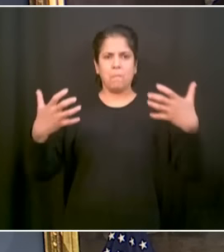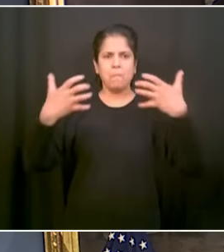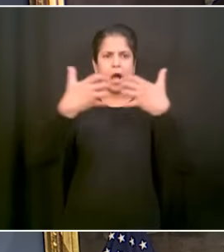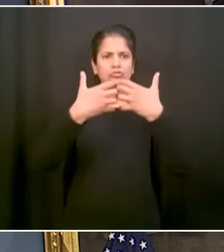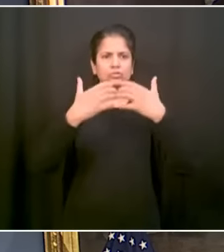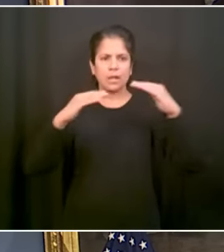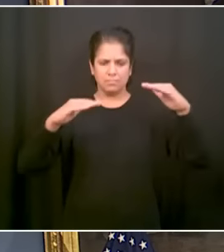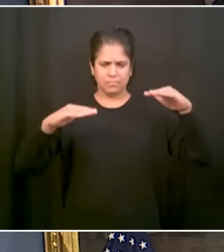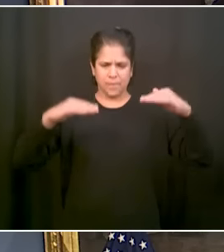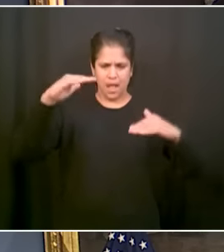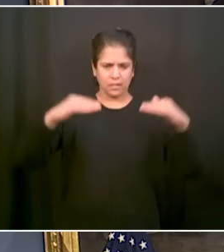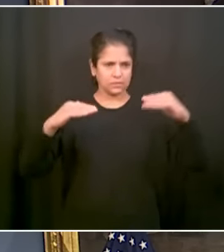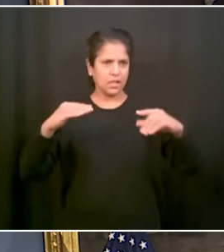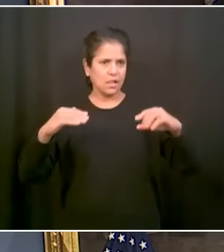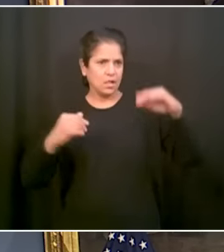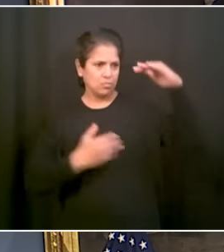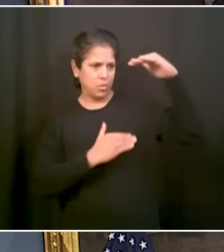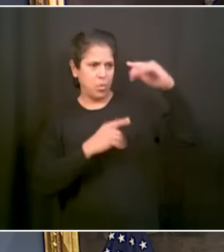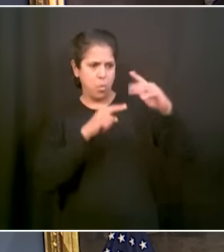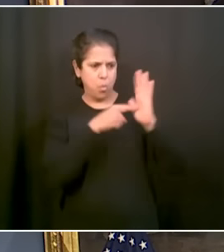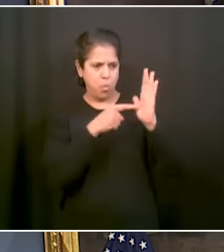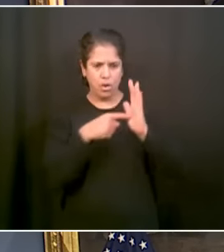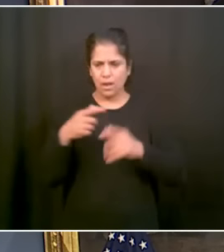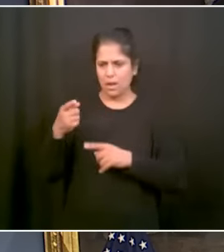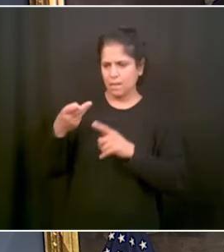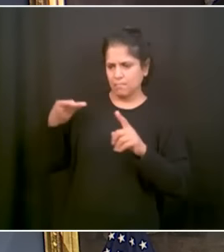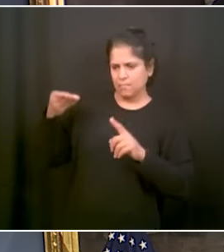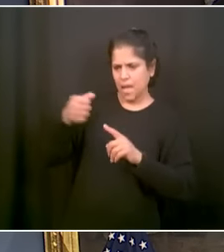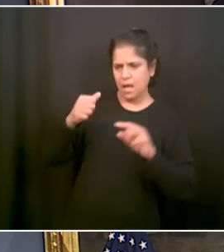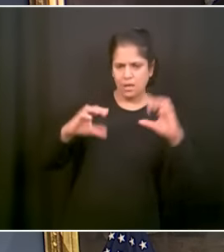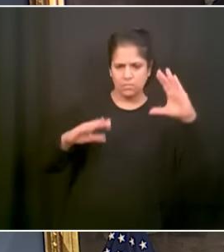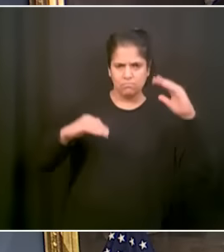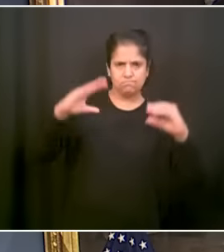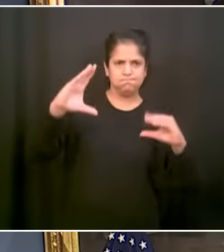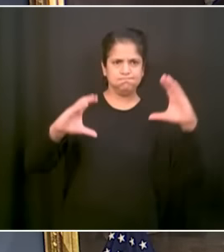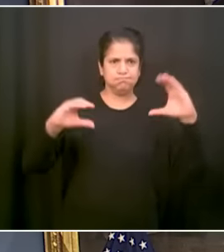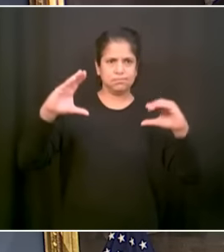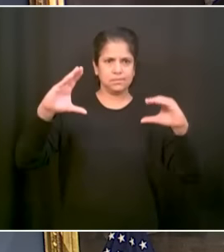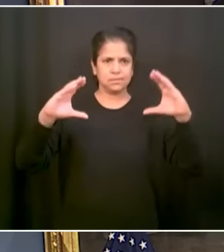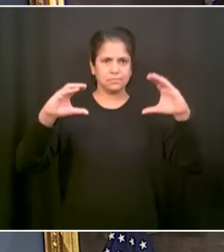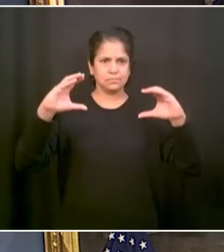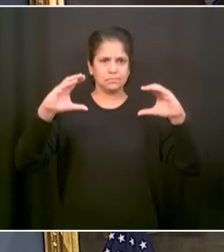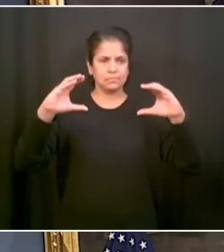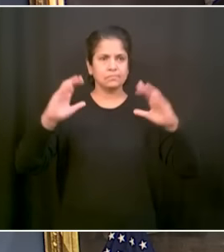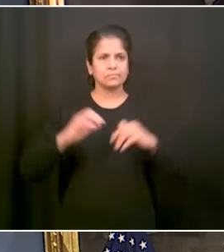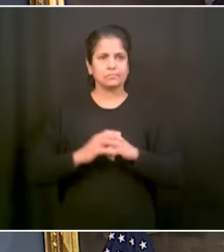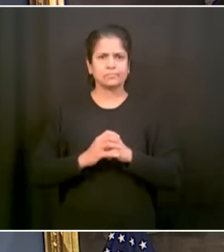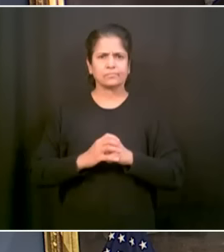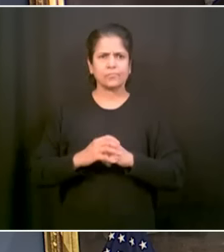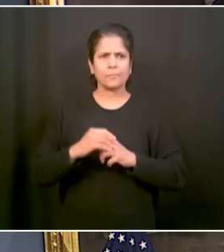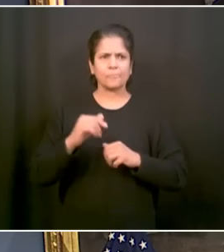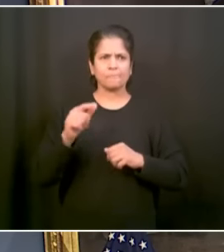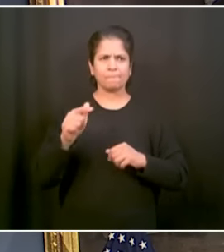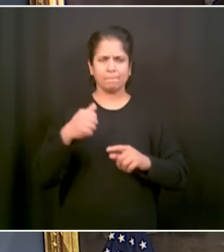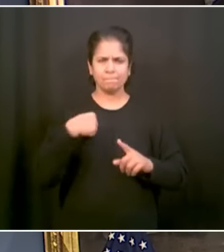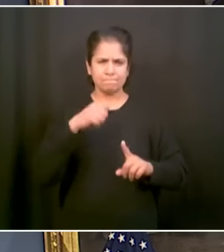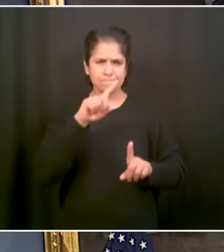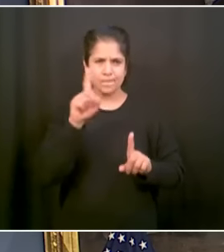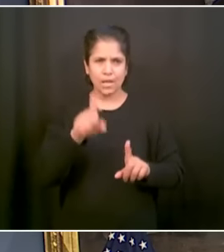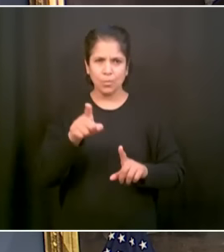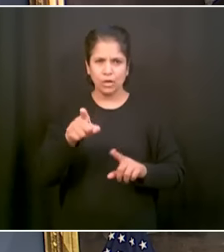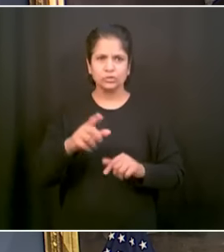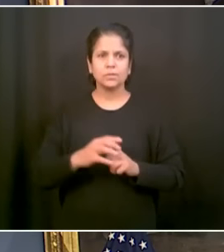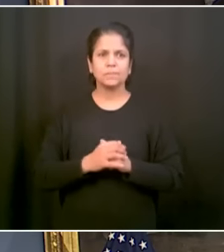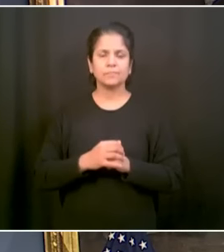guess I'm a little unclear. It doesn't really seem like a crisis if the budget is going to be balanced. My question is, if that's the case,